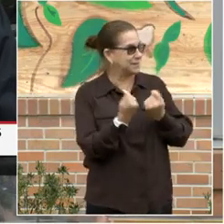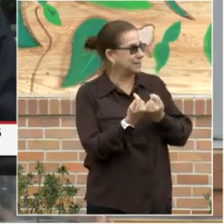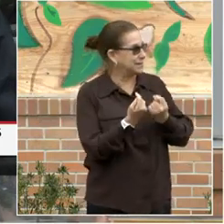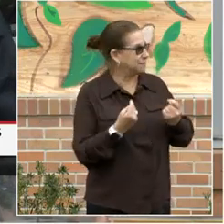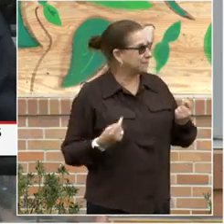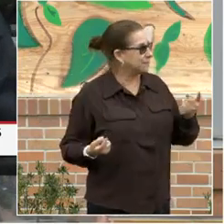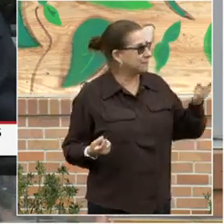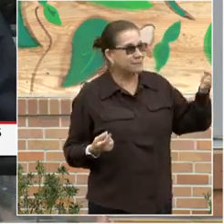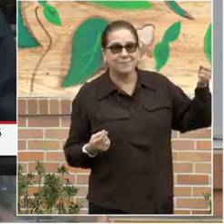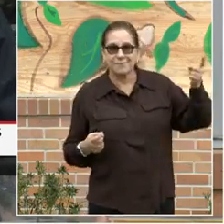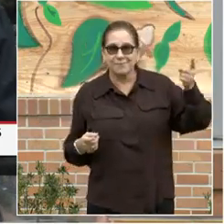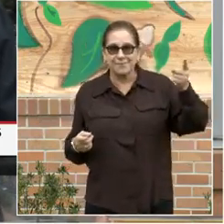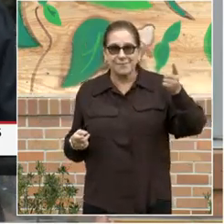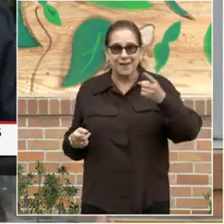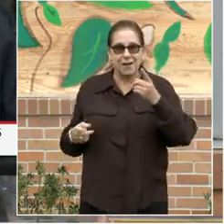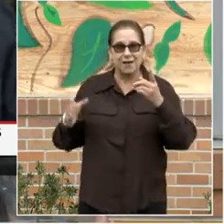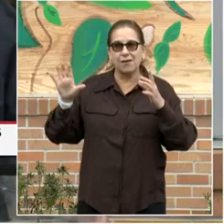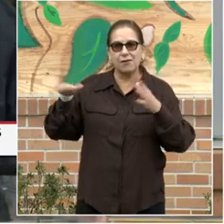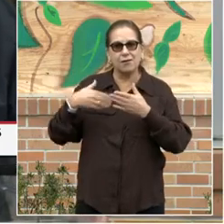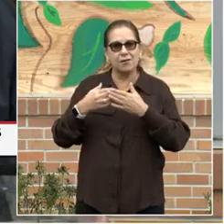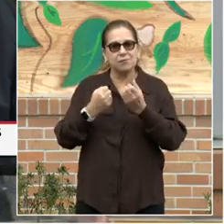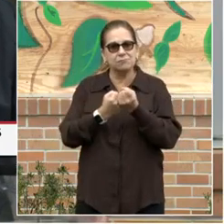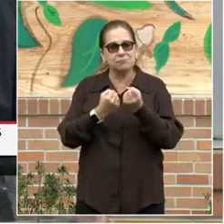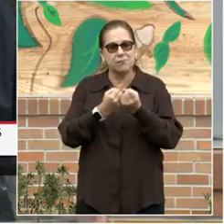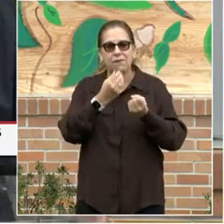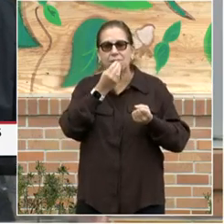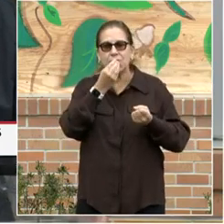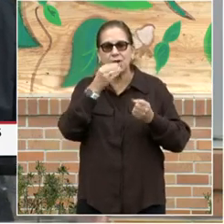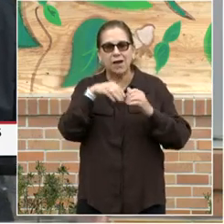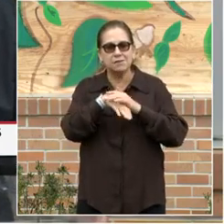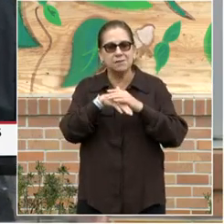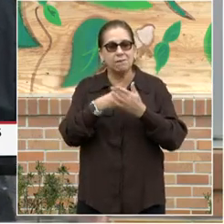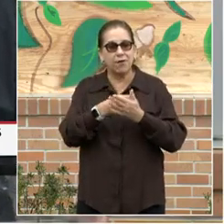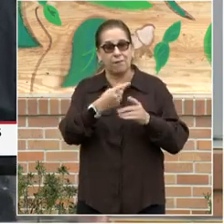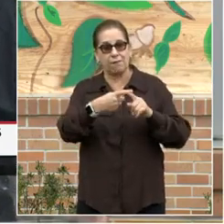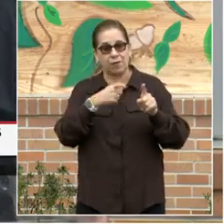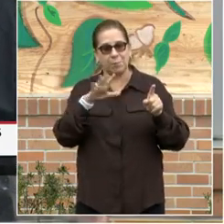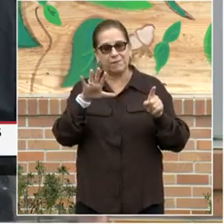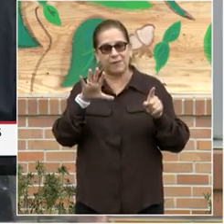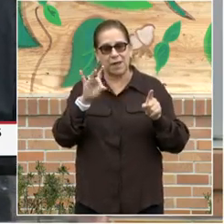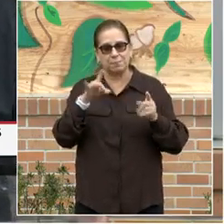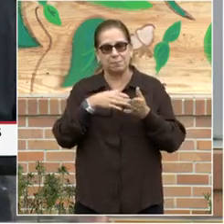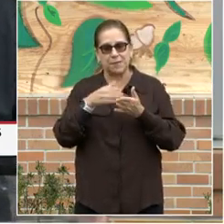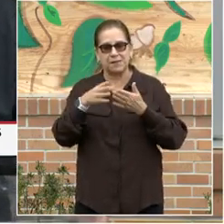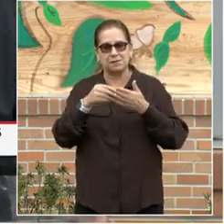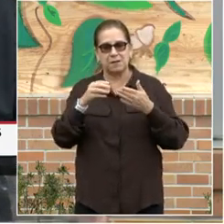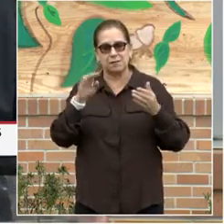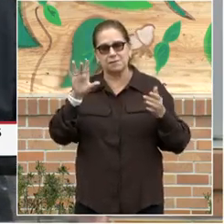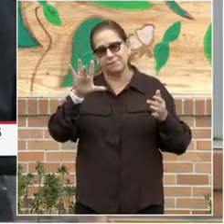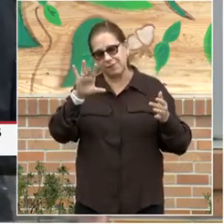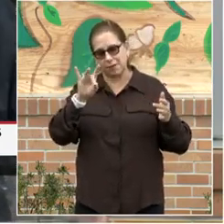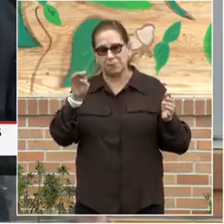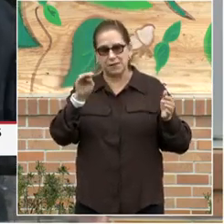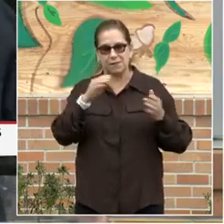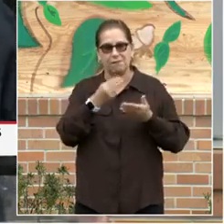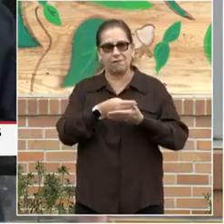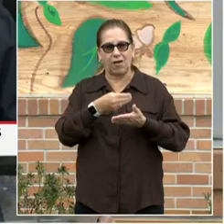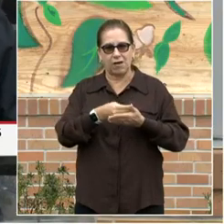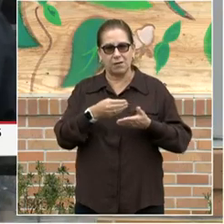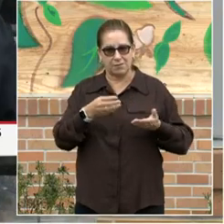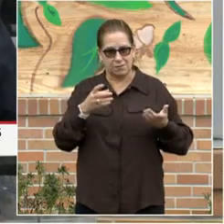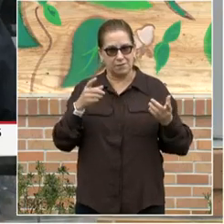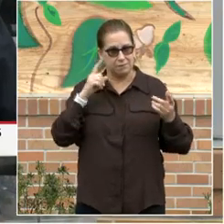mentioned the Food Access Fund, a $58 million fund to make sure we create more food access points in Wards 7 and